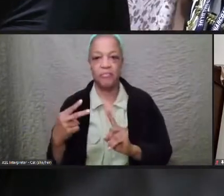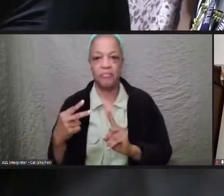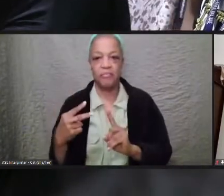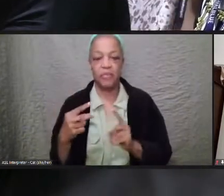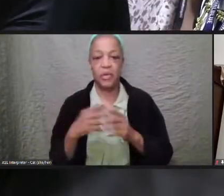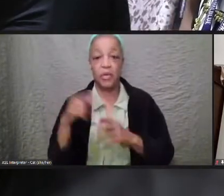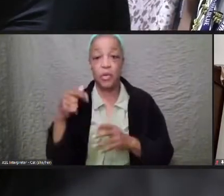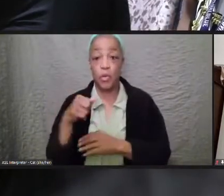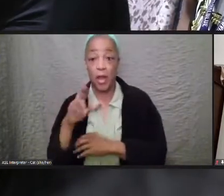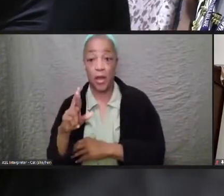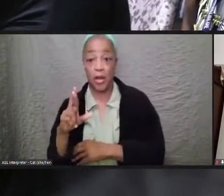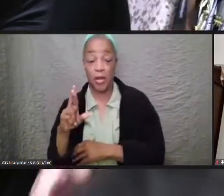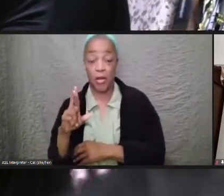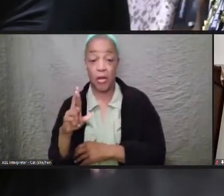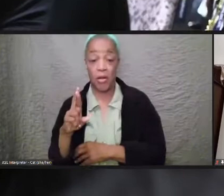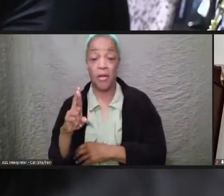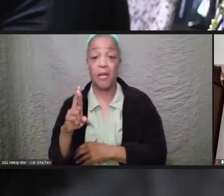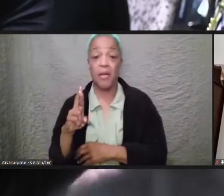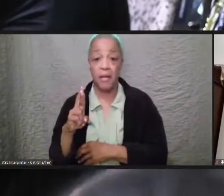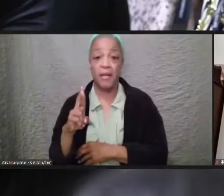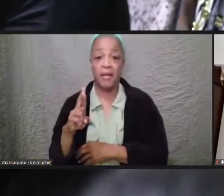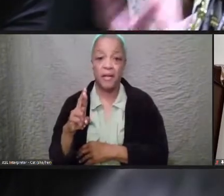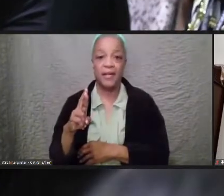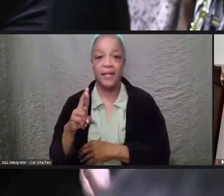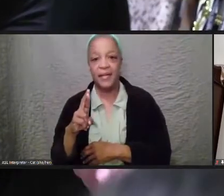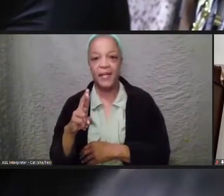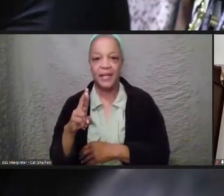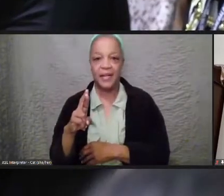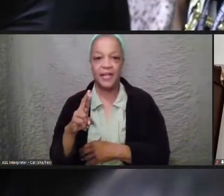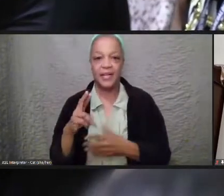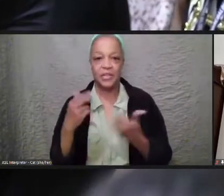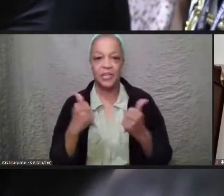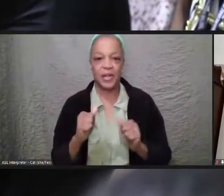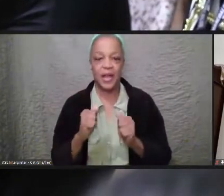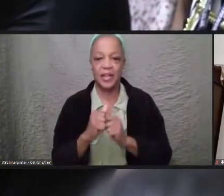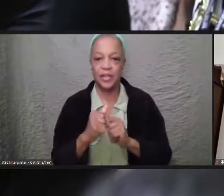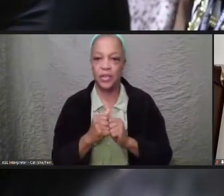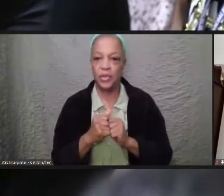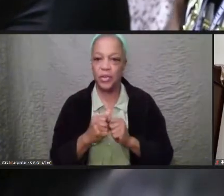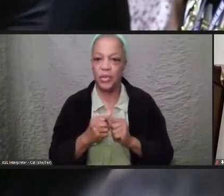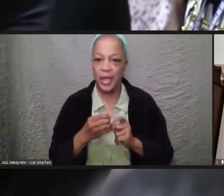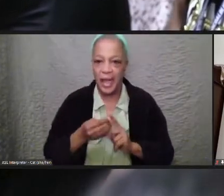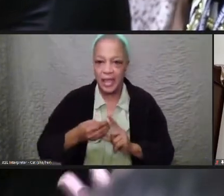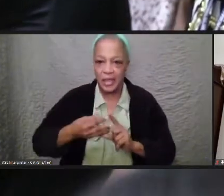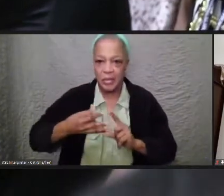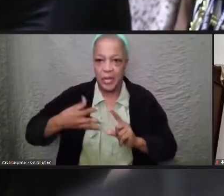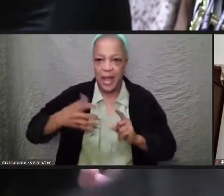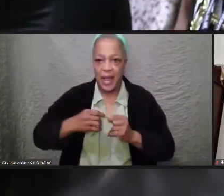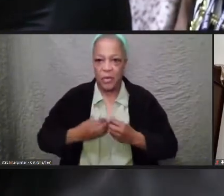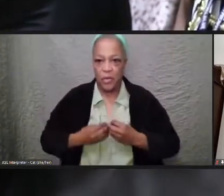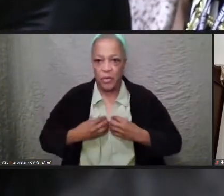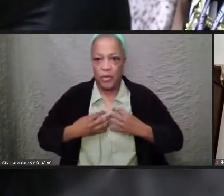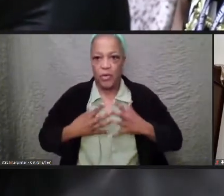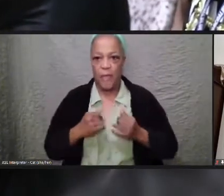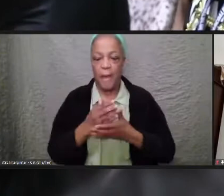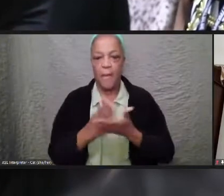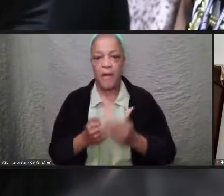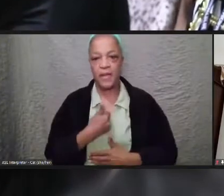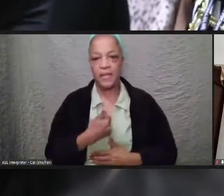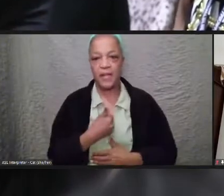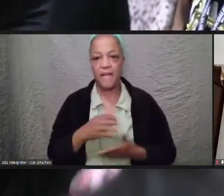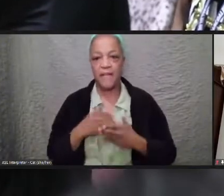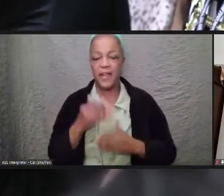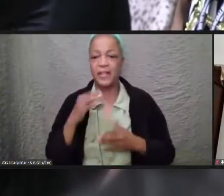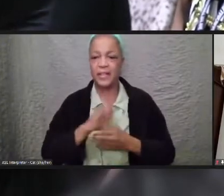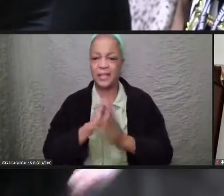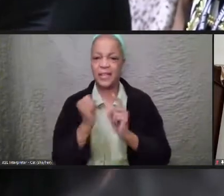queer and sort of needing to expand outside of yourself and just like feeling so contained by a society that